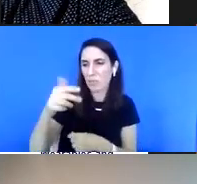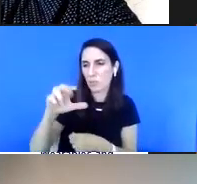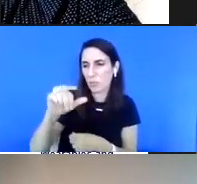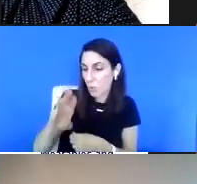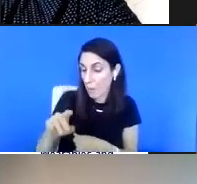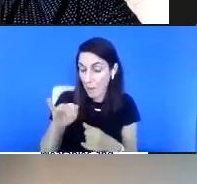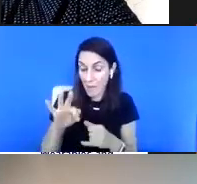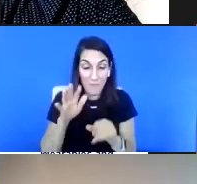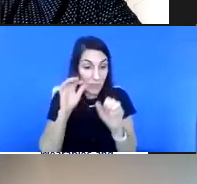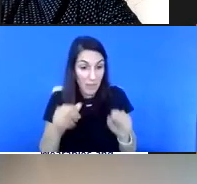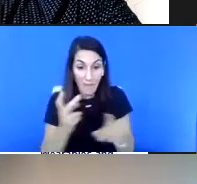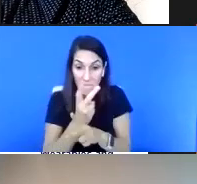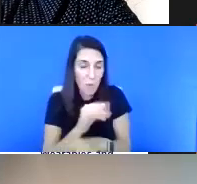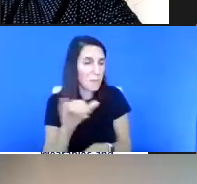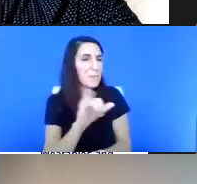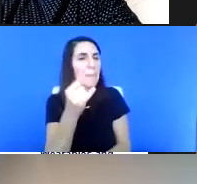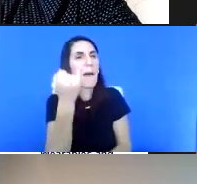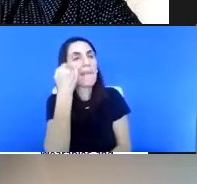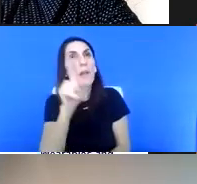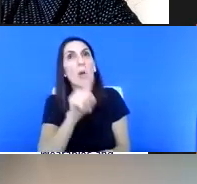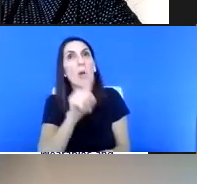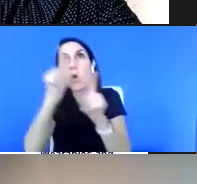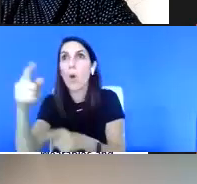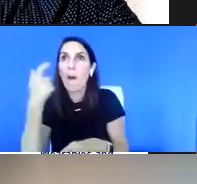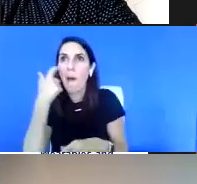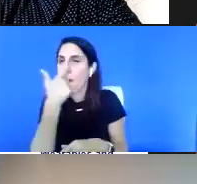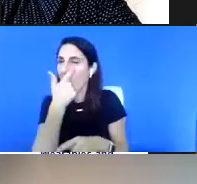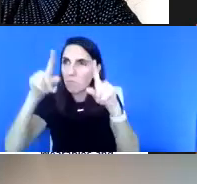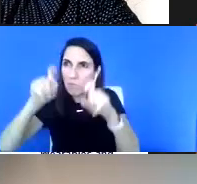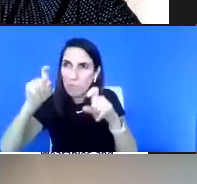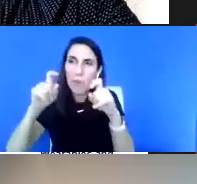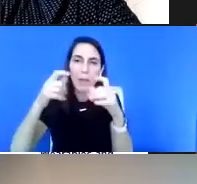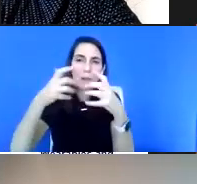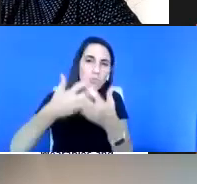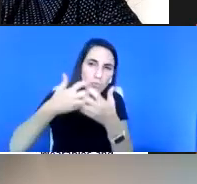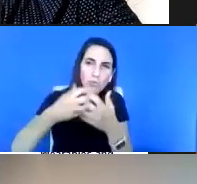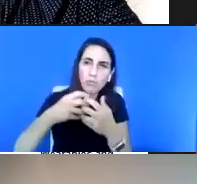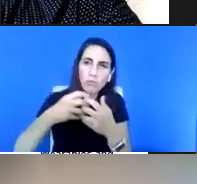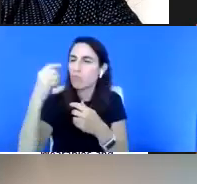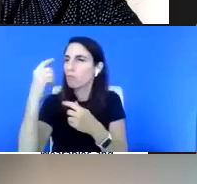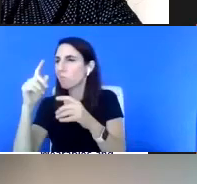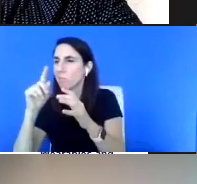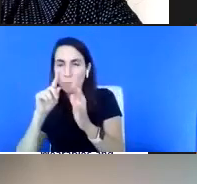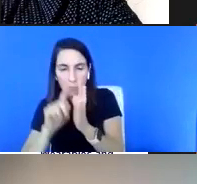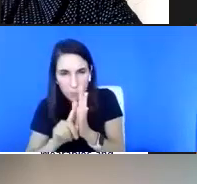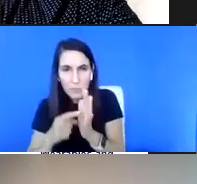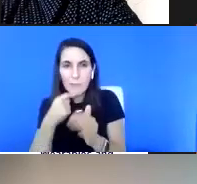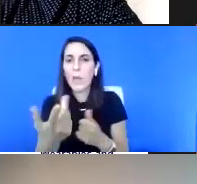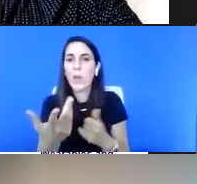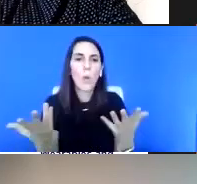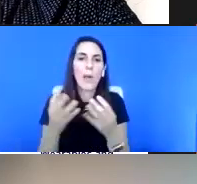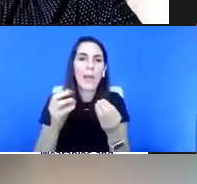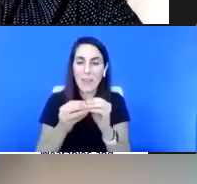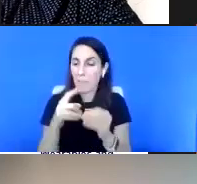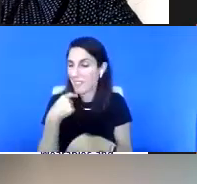an eye exam when you go to the eye doctor and they do the tests with the machine and all that kind of stuff, and they can tell you what your prescription is and give you a